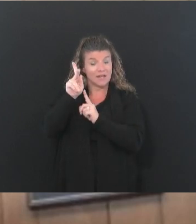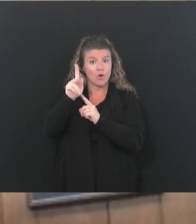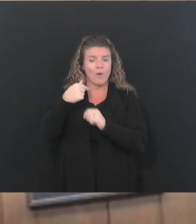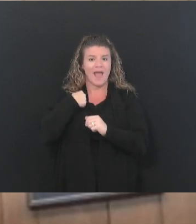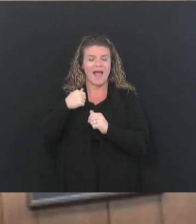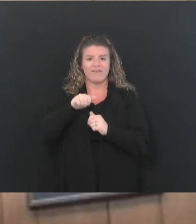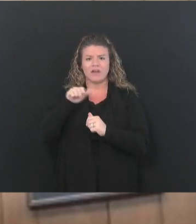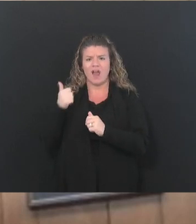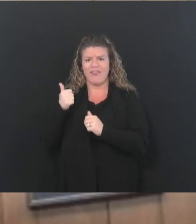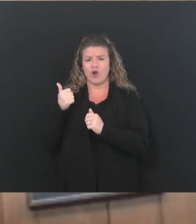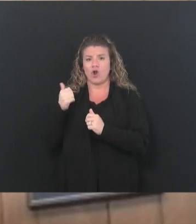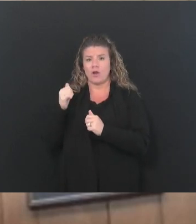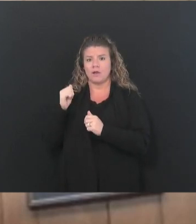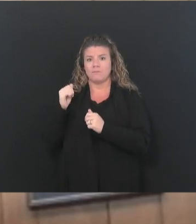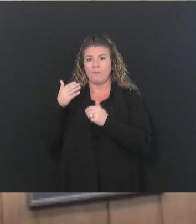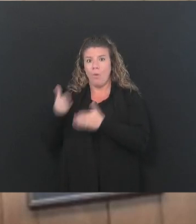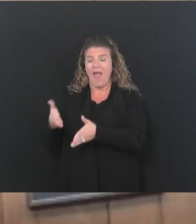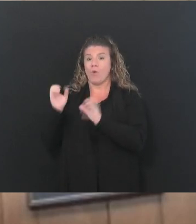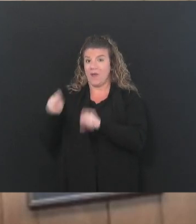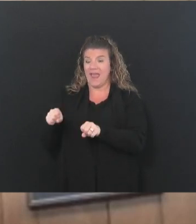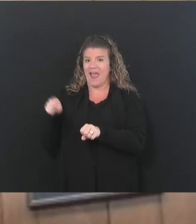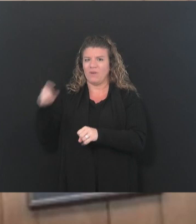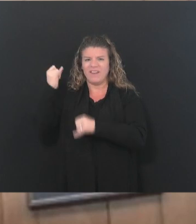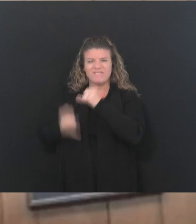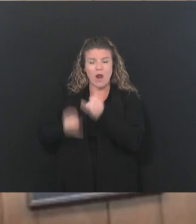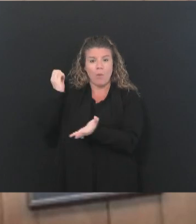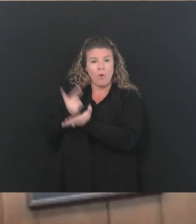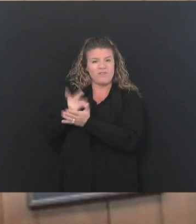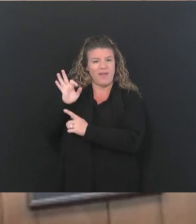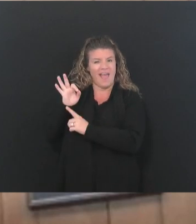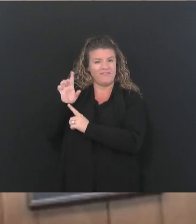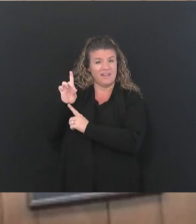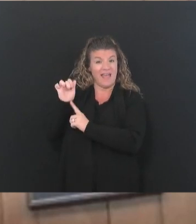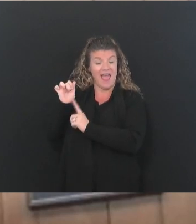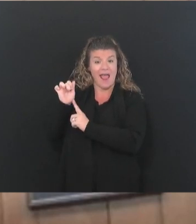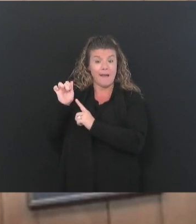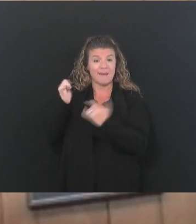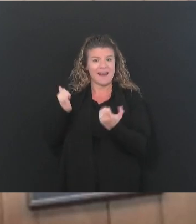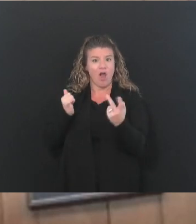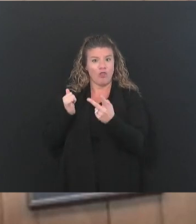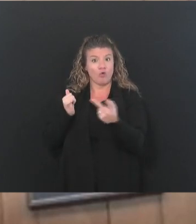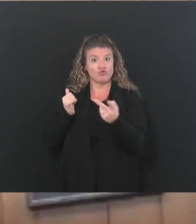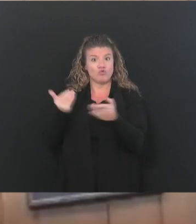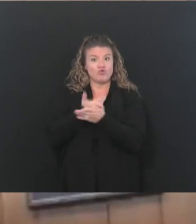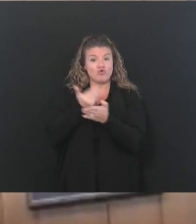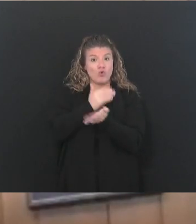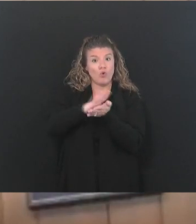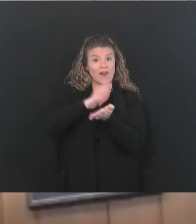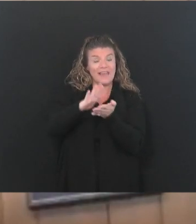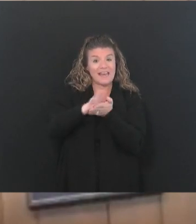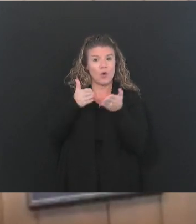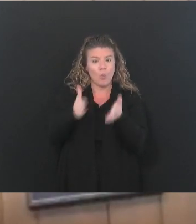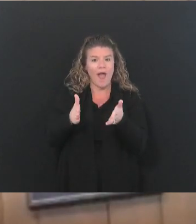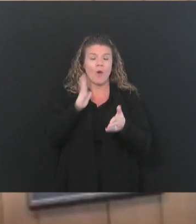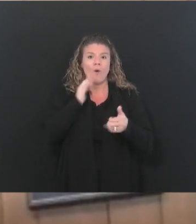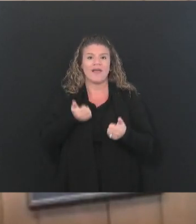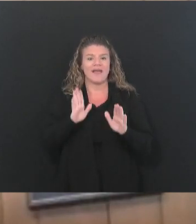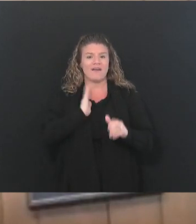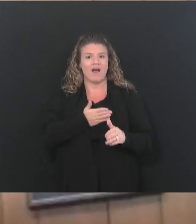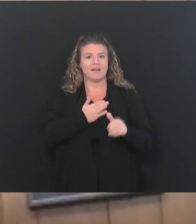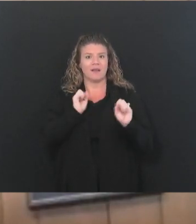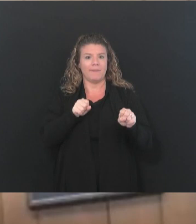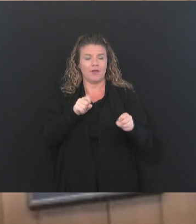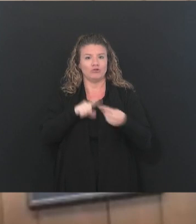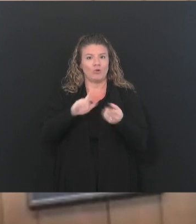we're awaiting final FDA approval on. And in the case of these methods, it would allow us to sanitize